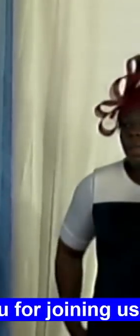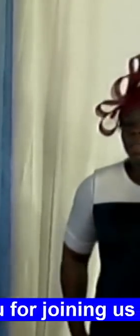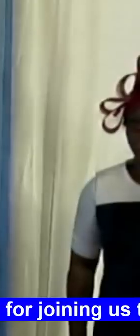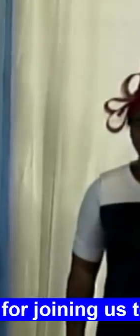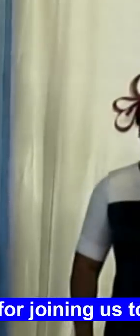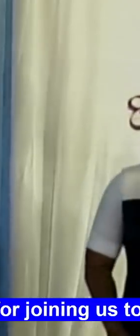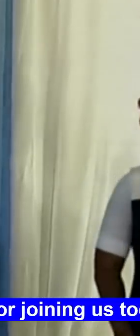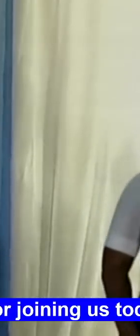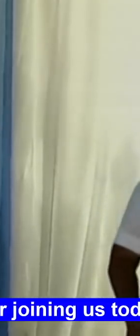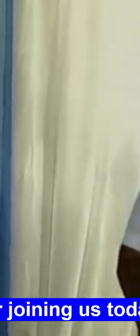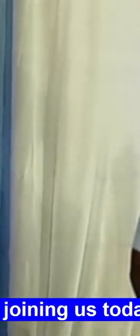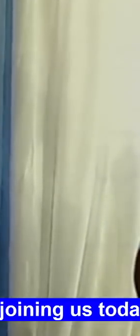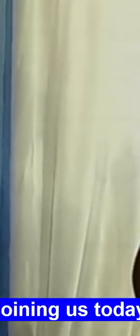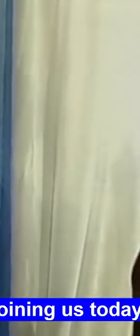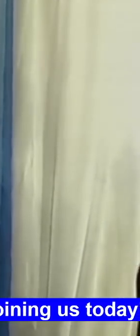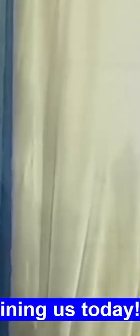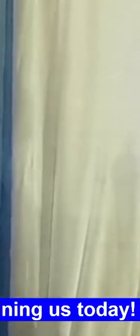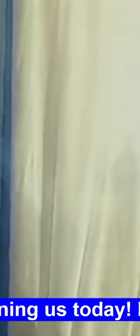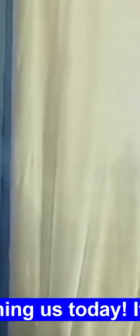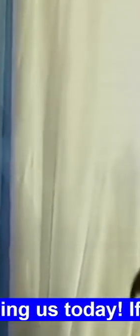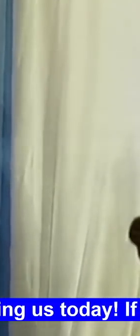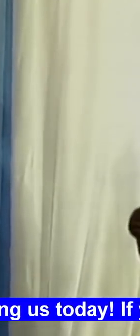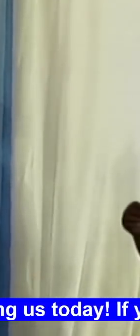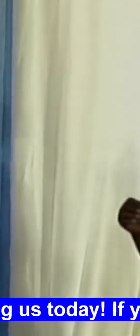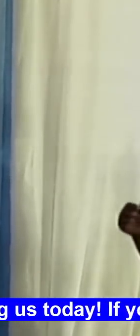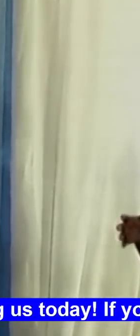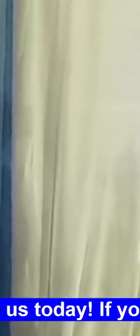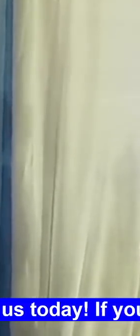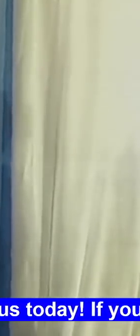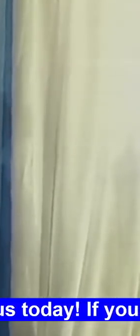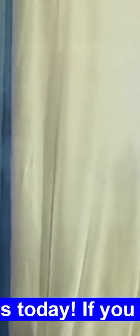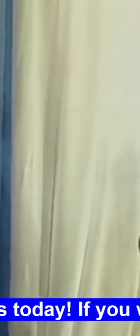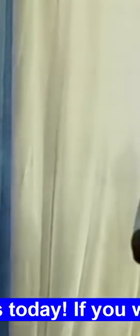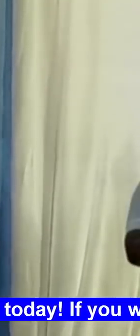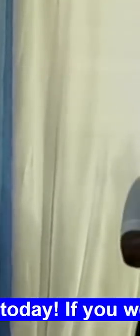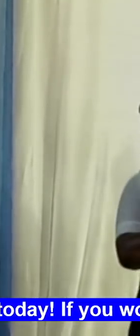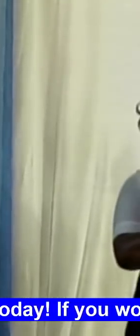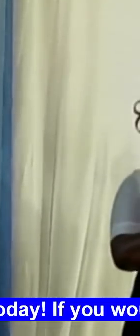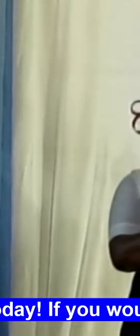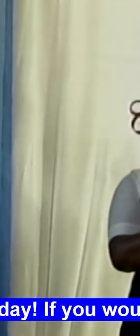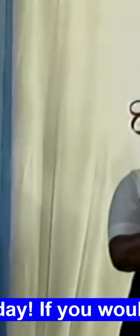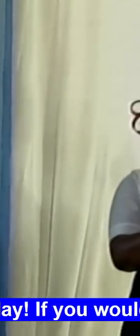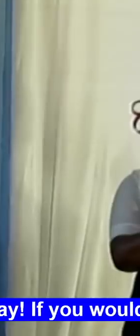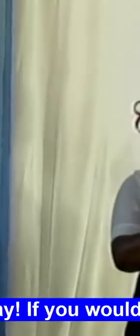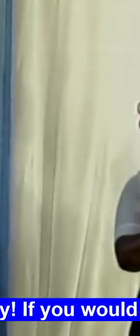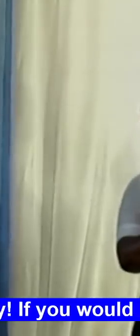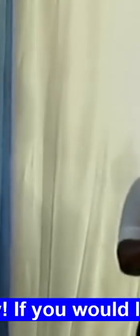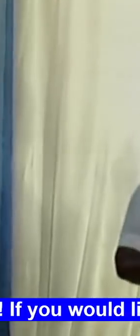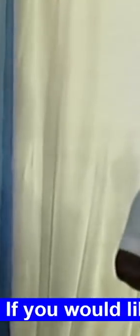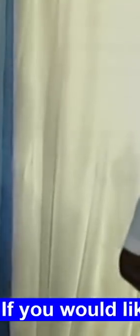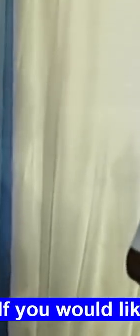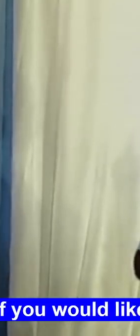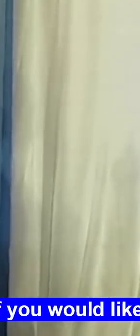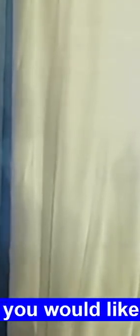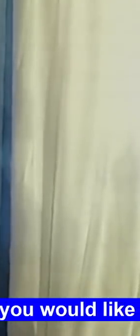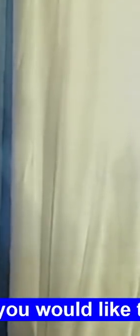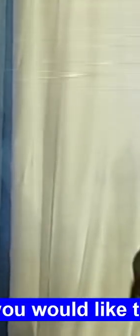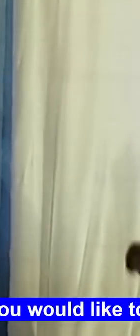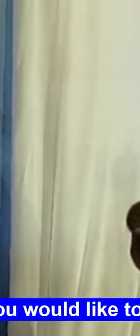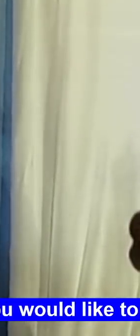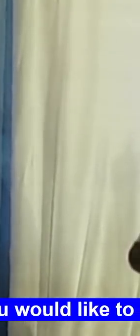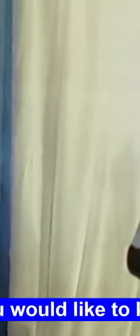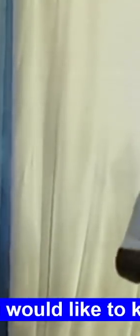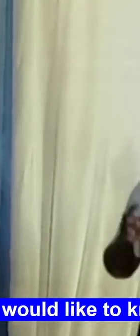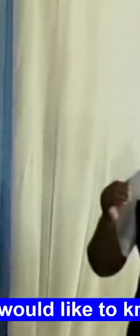Thank you, Lord Jesus, God, that you have used them to speak to us, Lord God, your people.